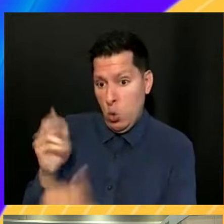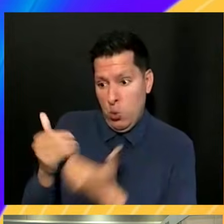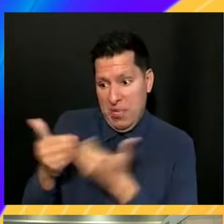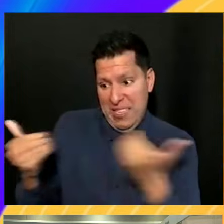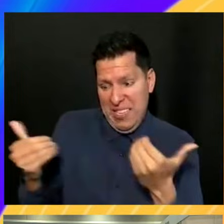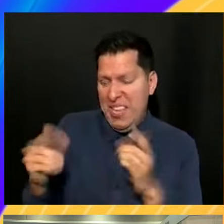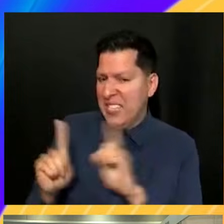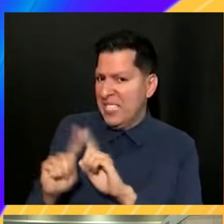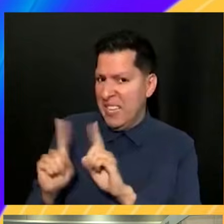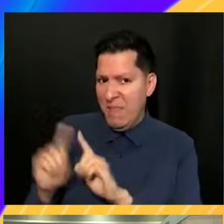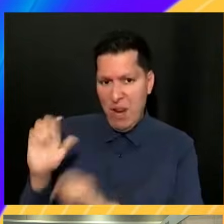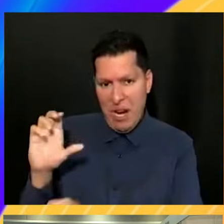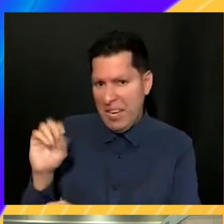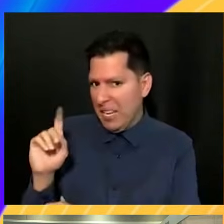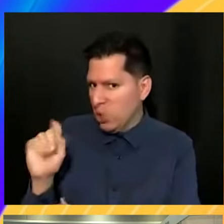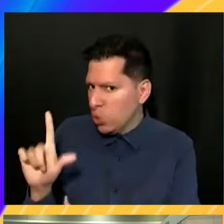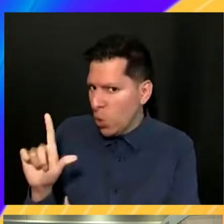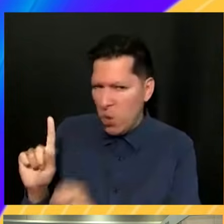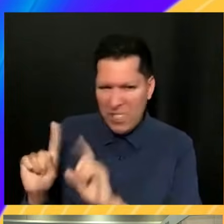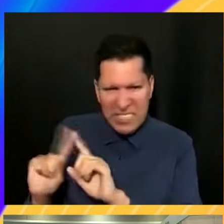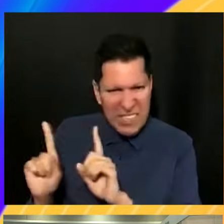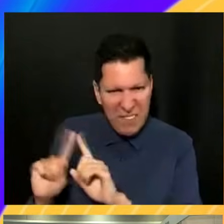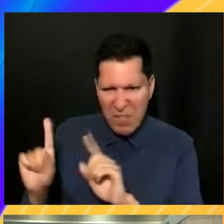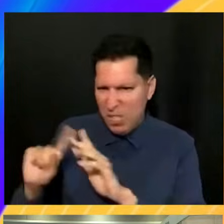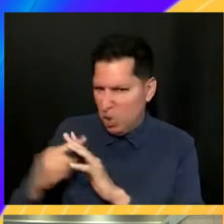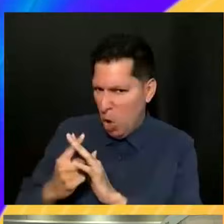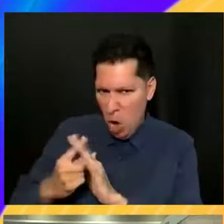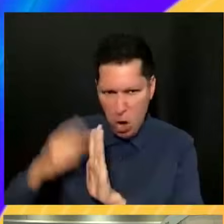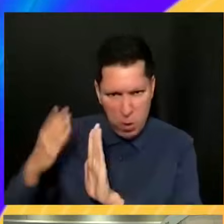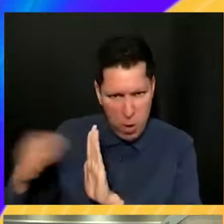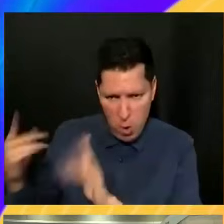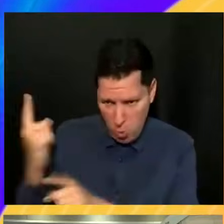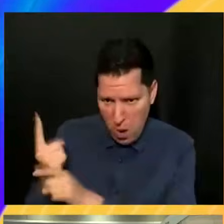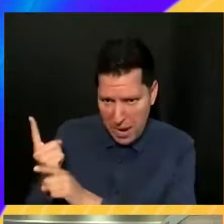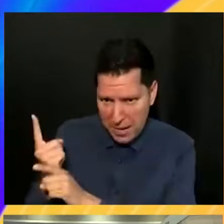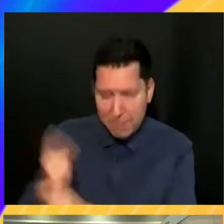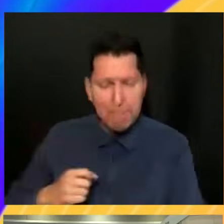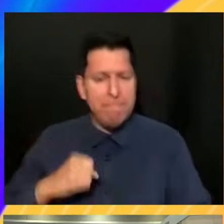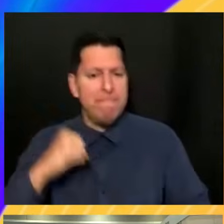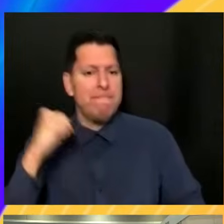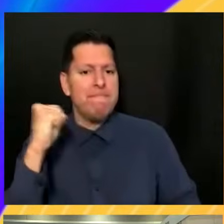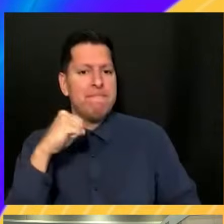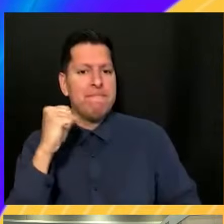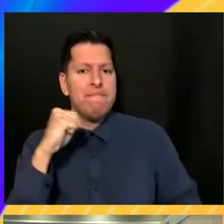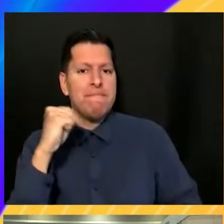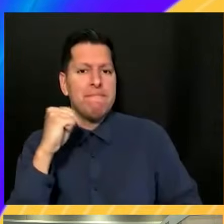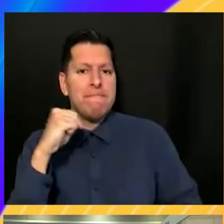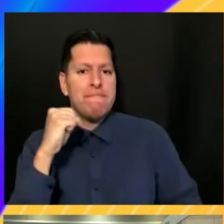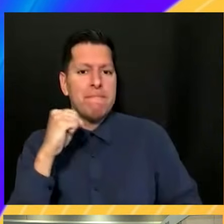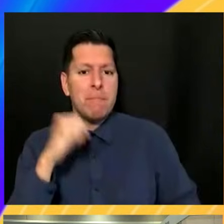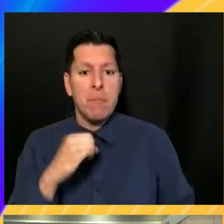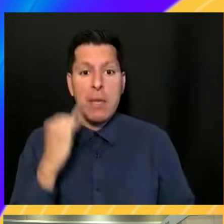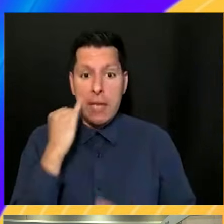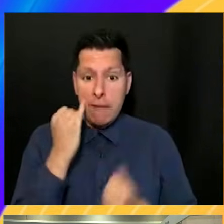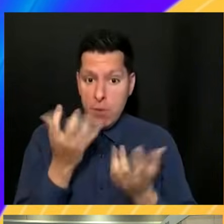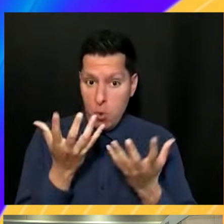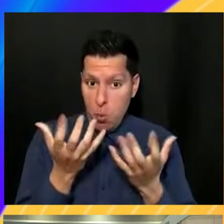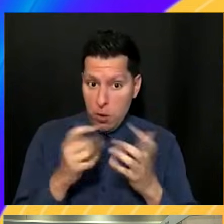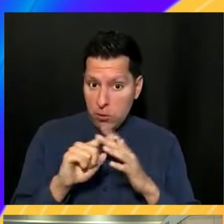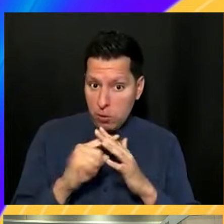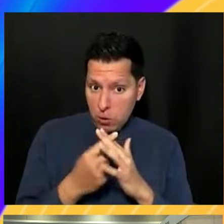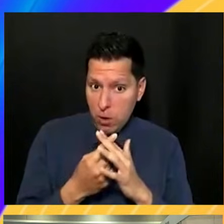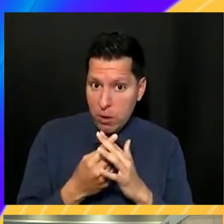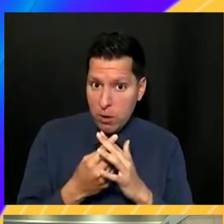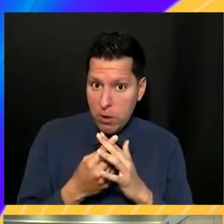a different starting baseline? Yeah, so that's a great question. So this is actually, first of all, if you want to get started, this is the